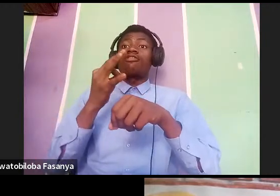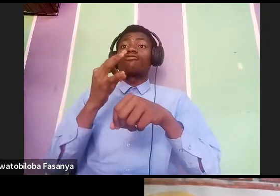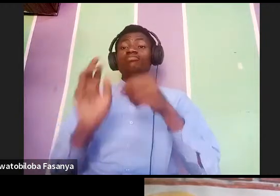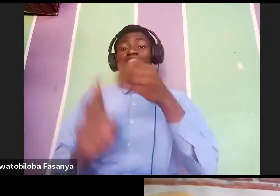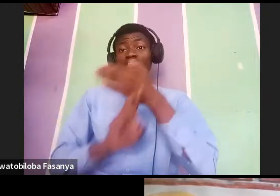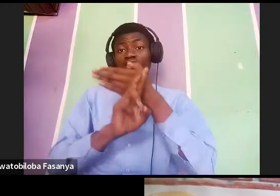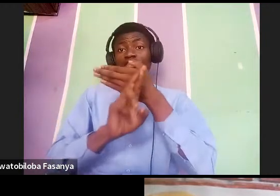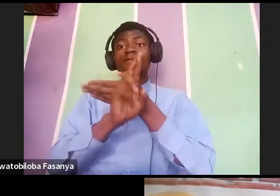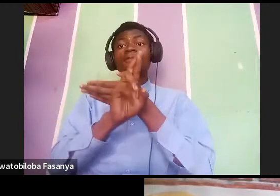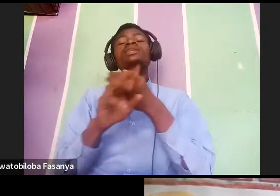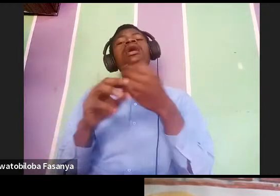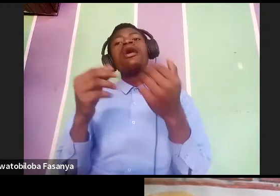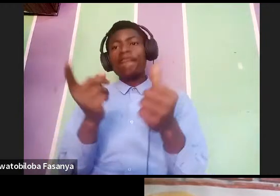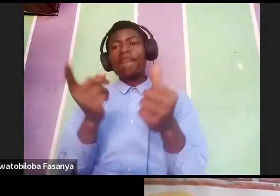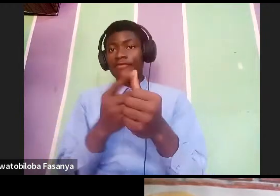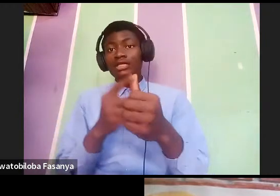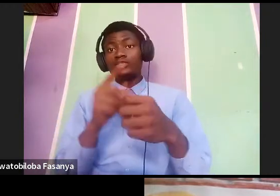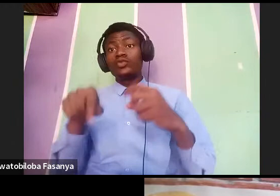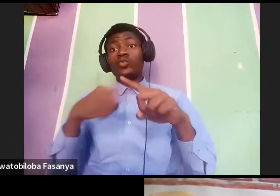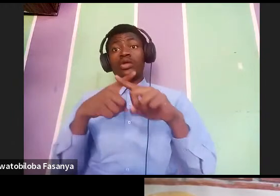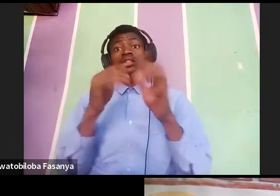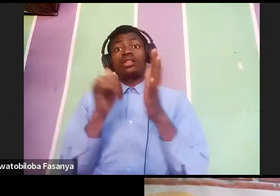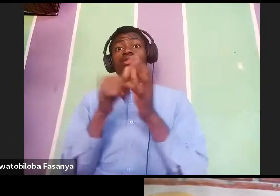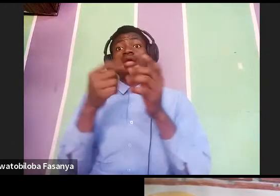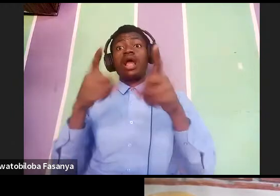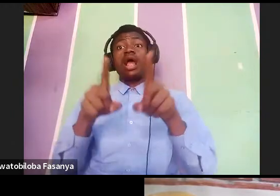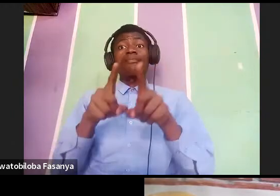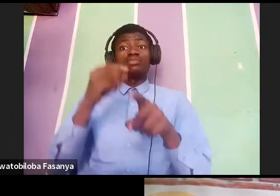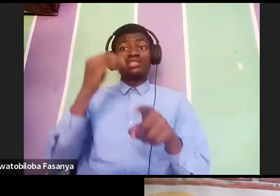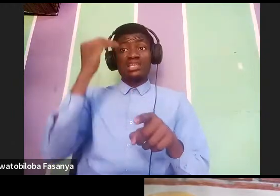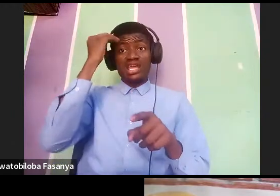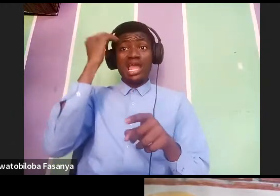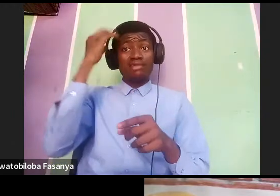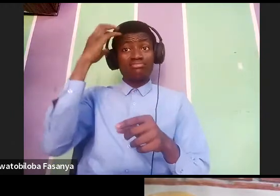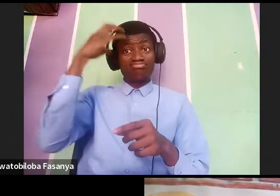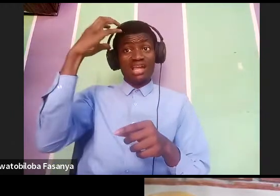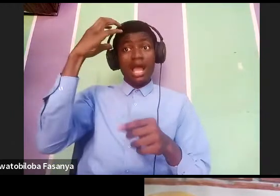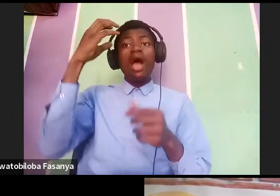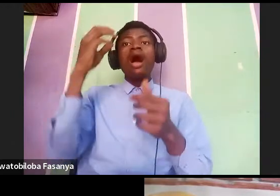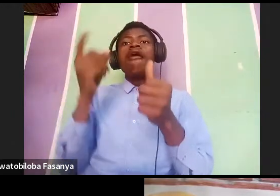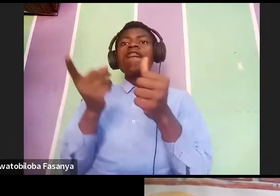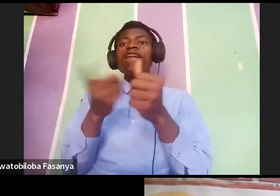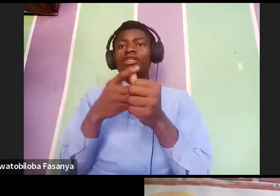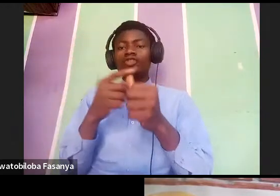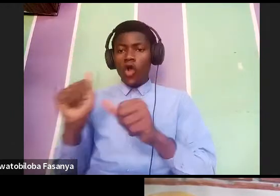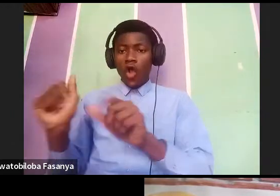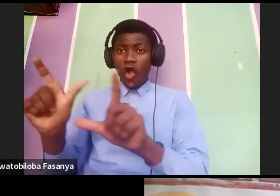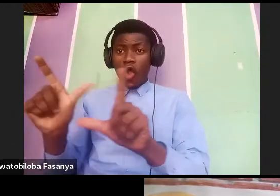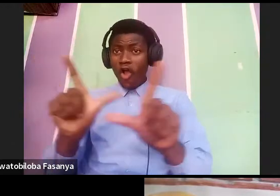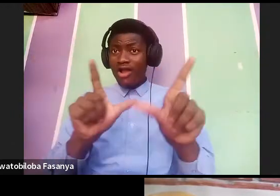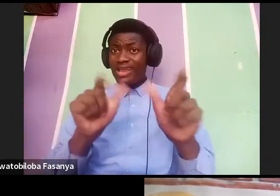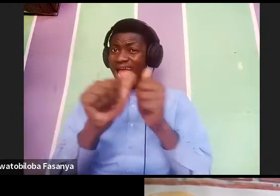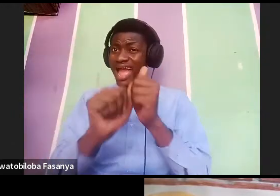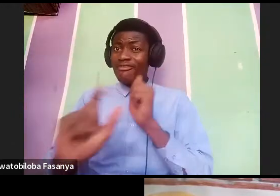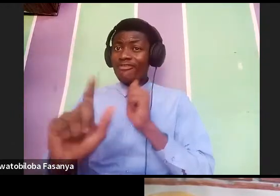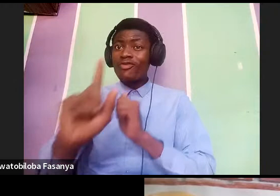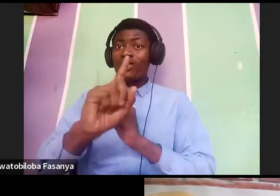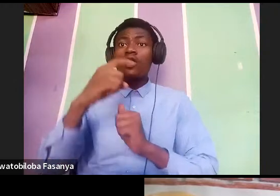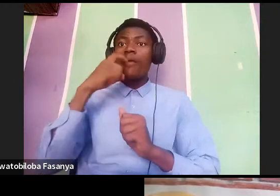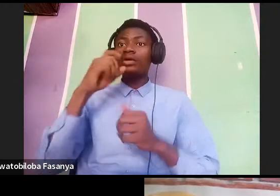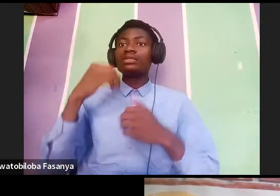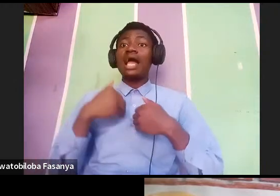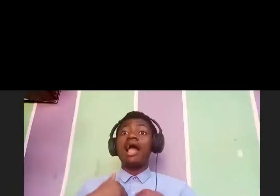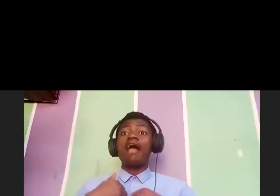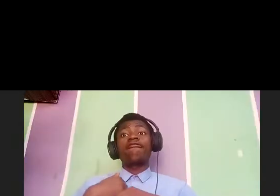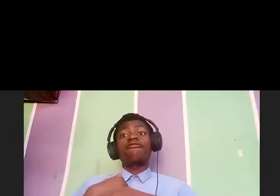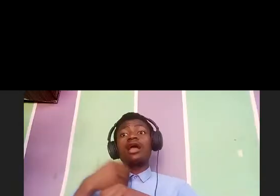actually everybody should have a form of ice block, of course, in the fridge, basically, so that